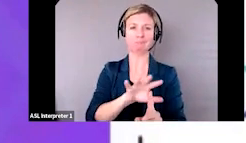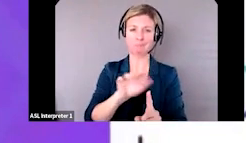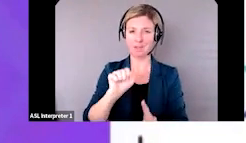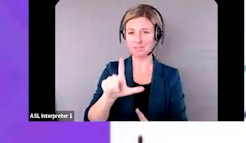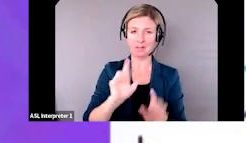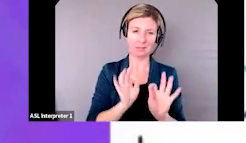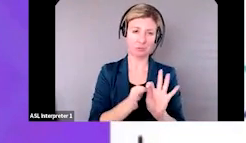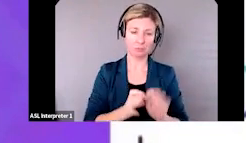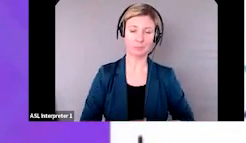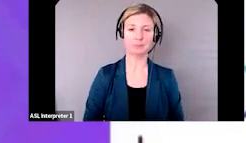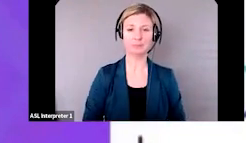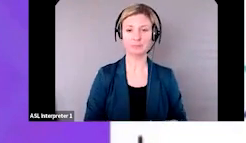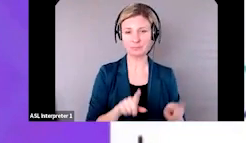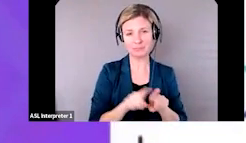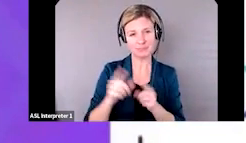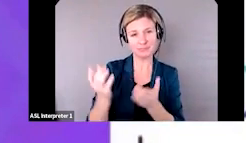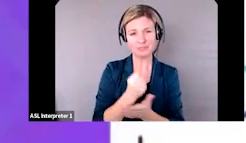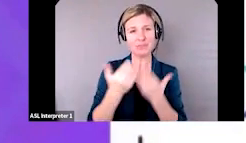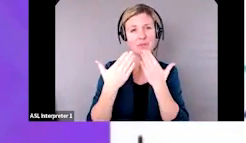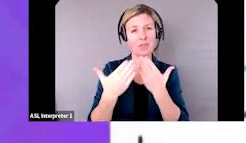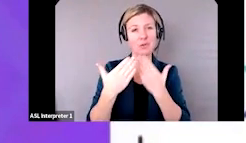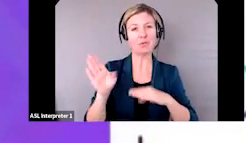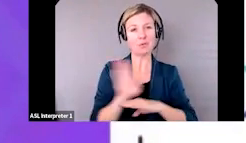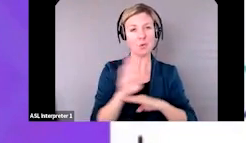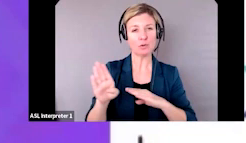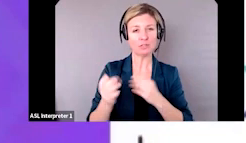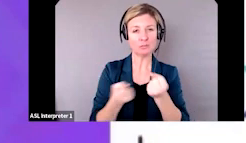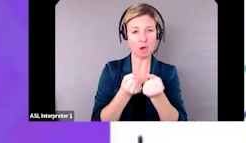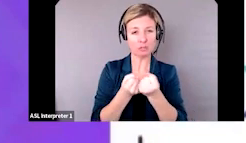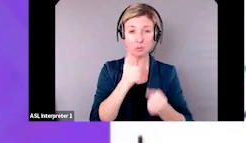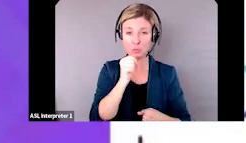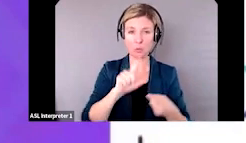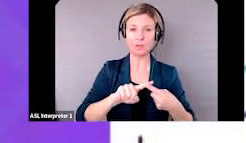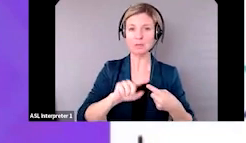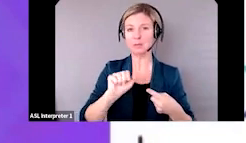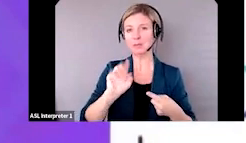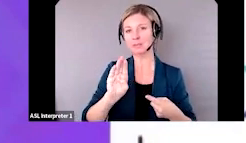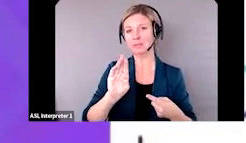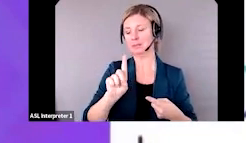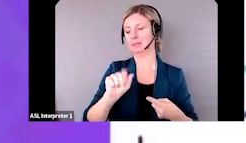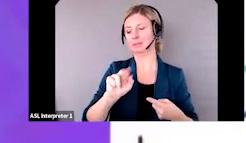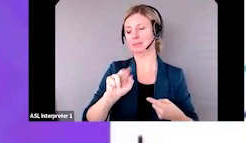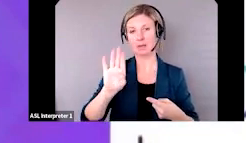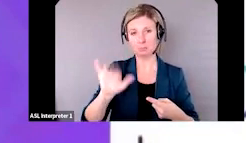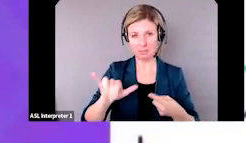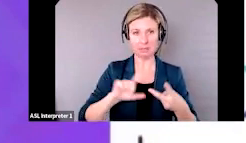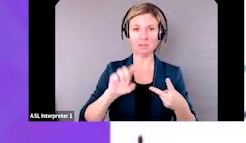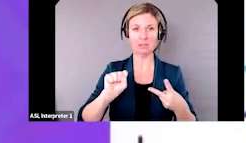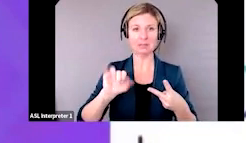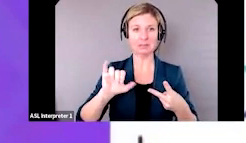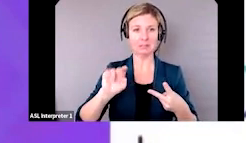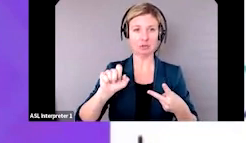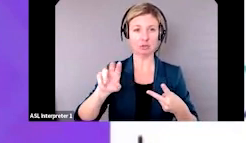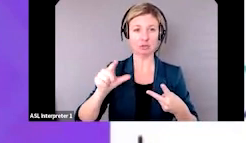would also like to thank our corporate sponsors, Danby, Synergenics, and Invest in Guelph. We are